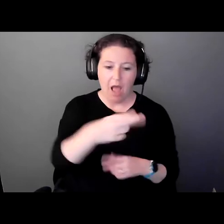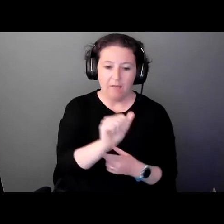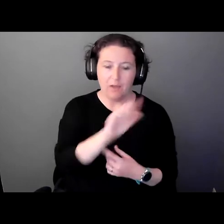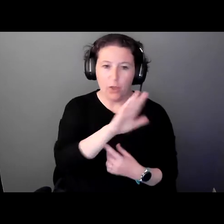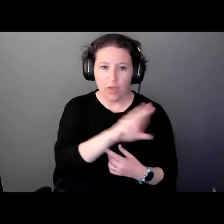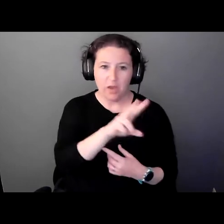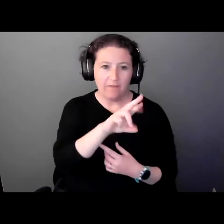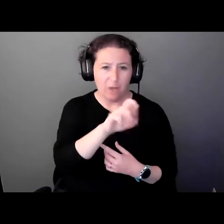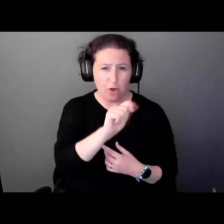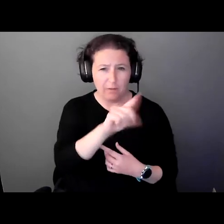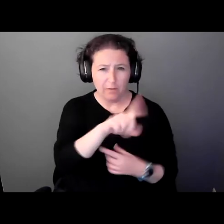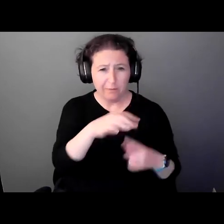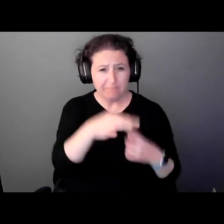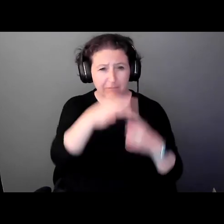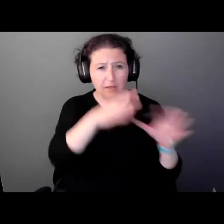B.1.117.